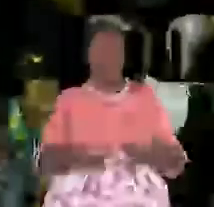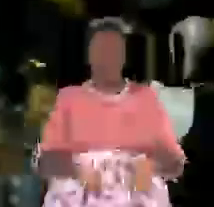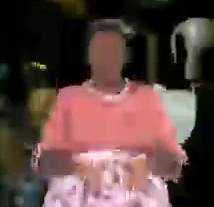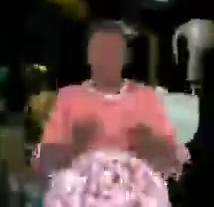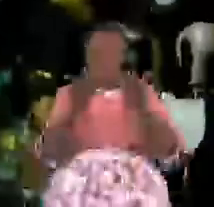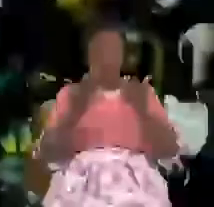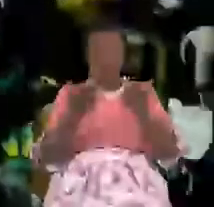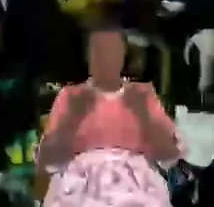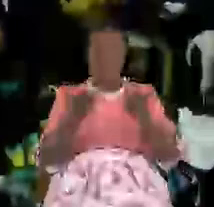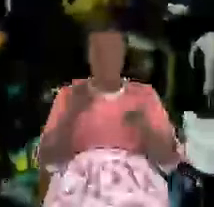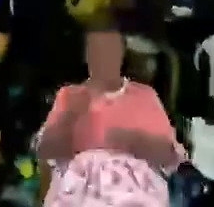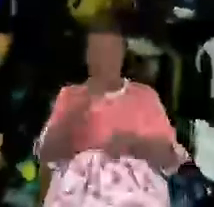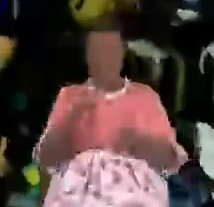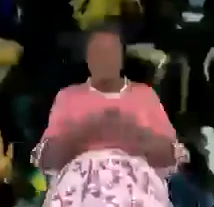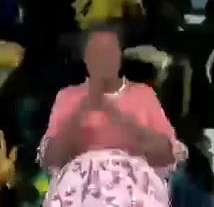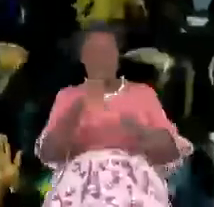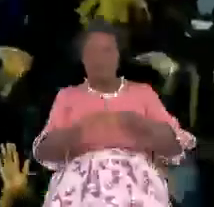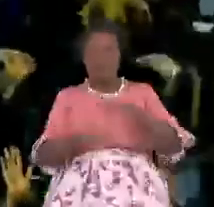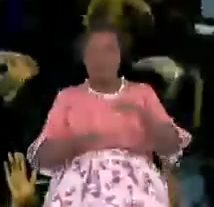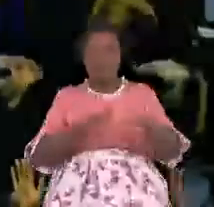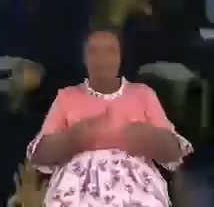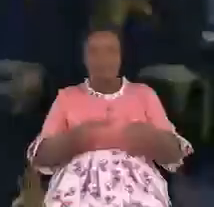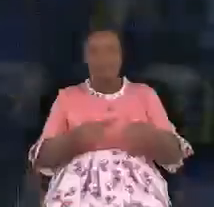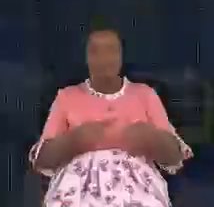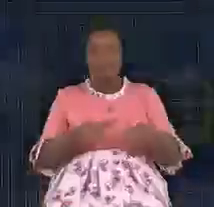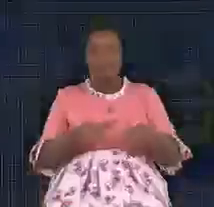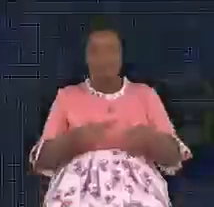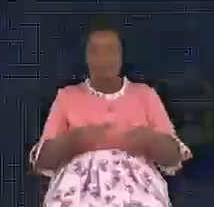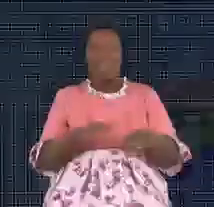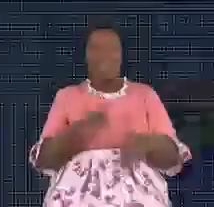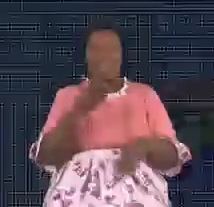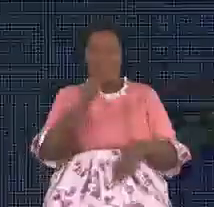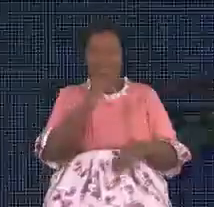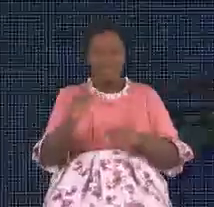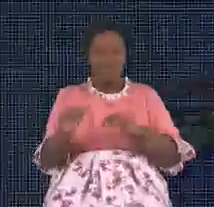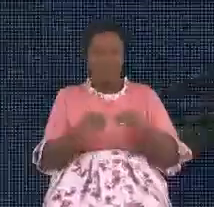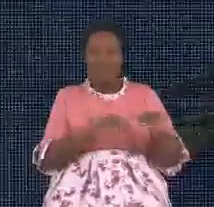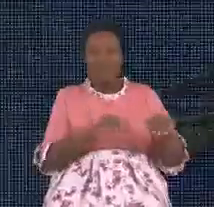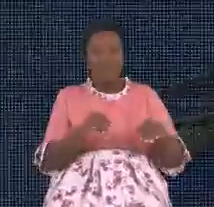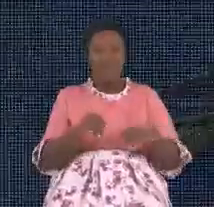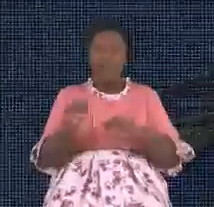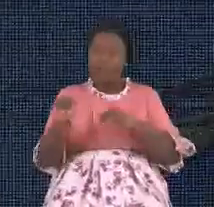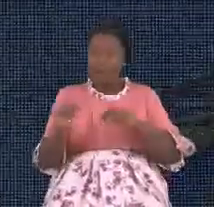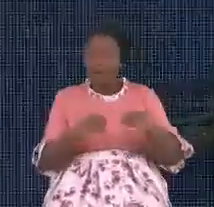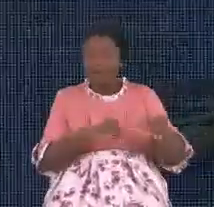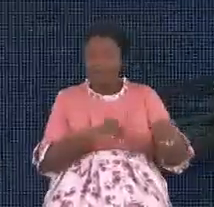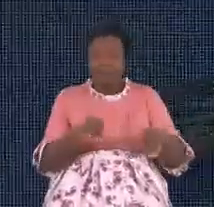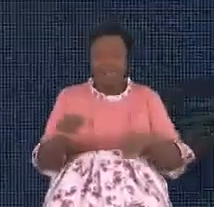be walking already. Performance. Performance.